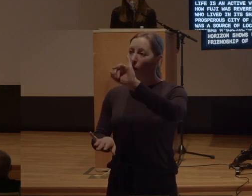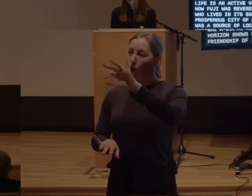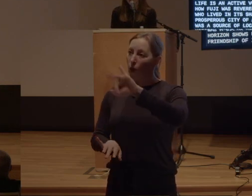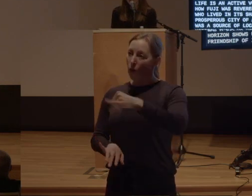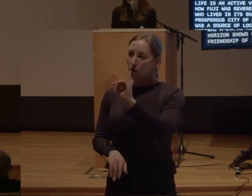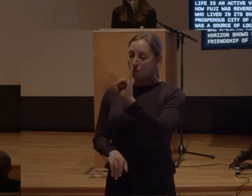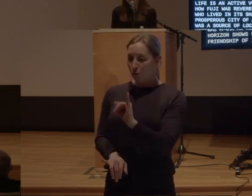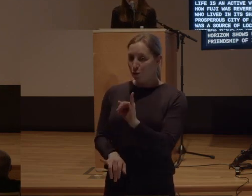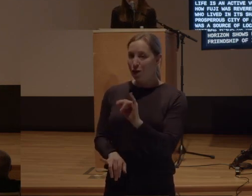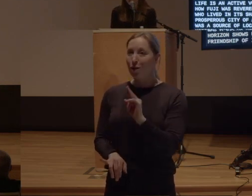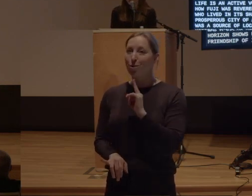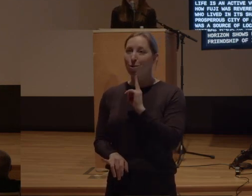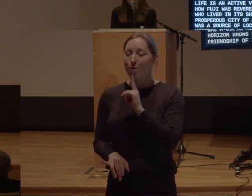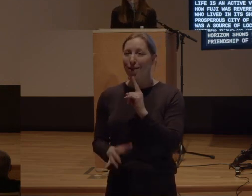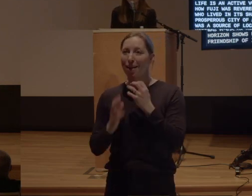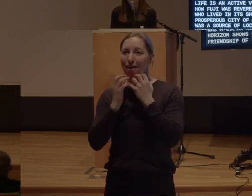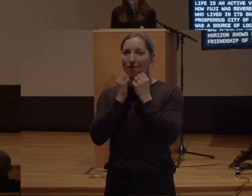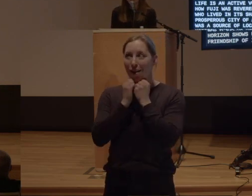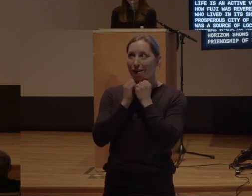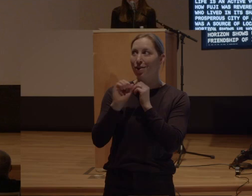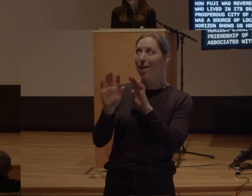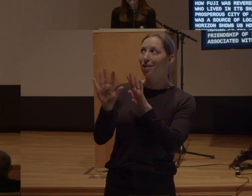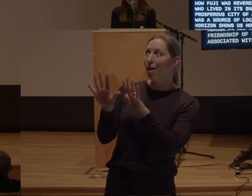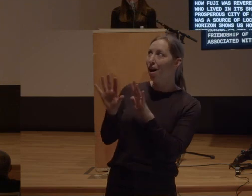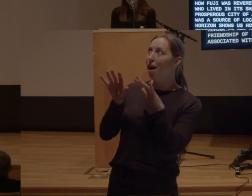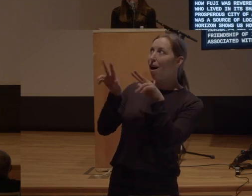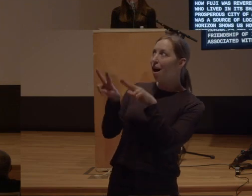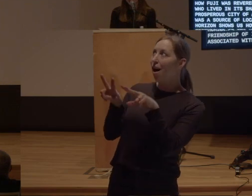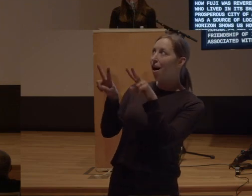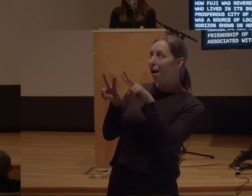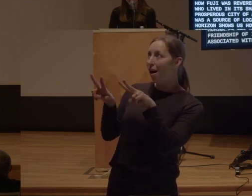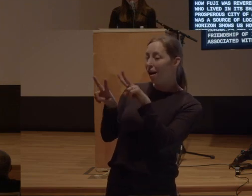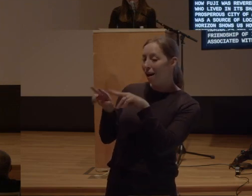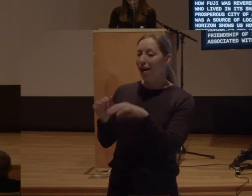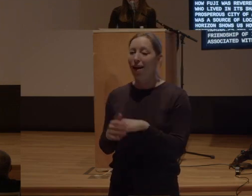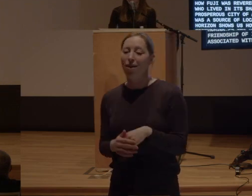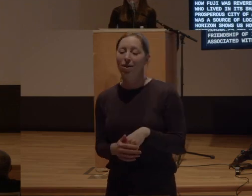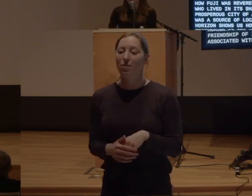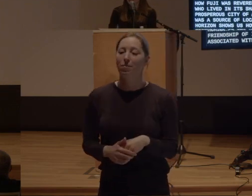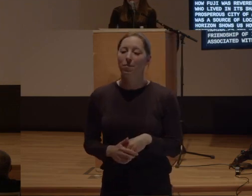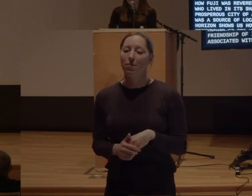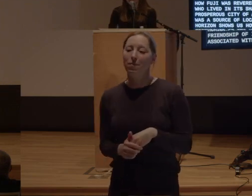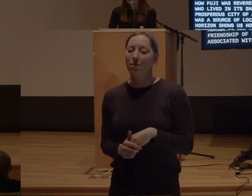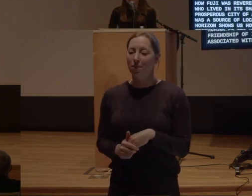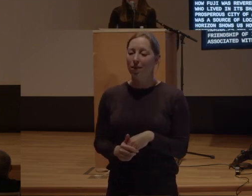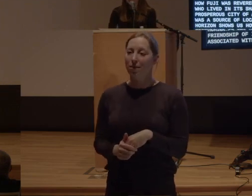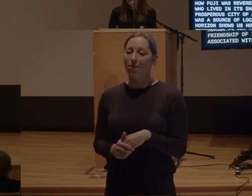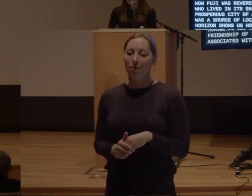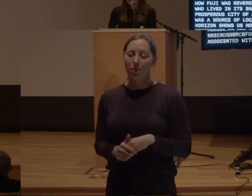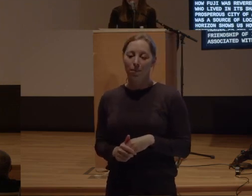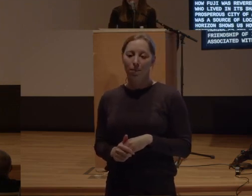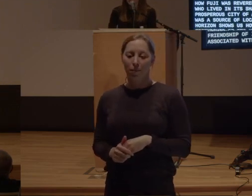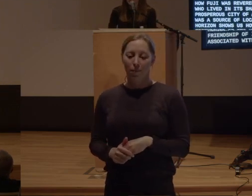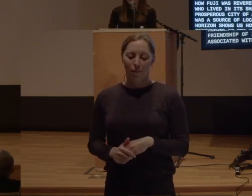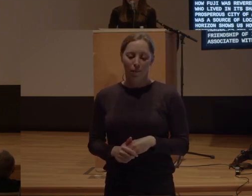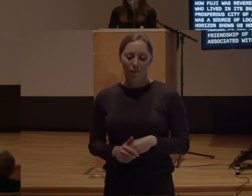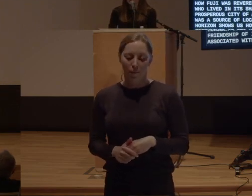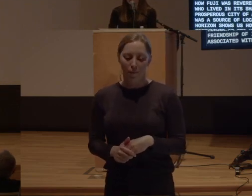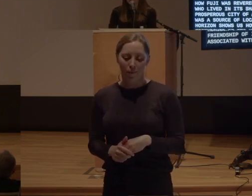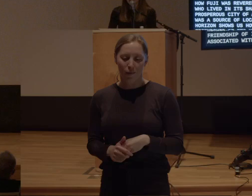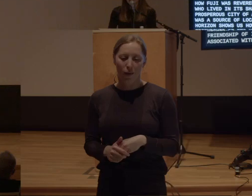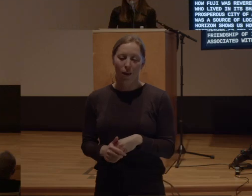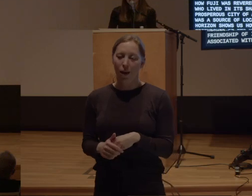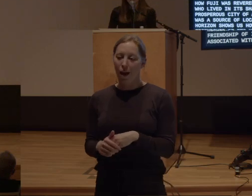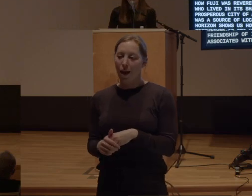was an auspicious form, associated with well wishes for the new year, as in the design on the right. In the print of the